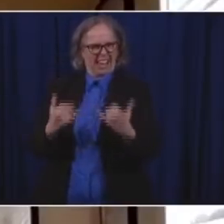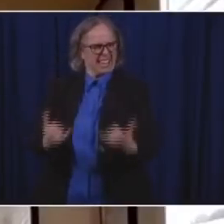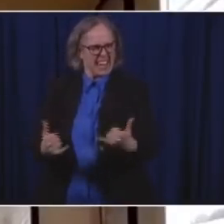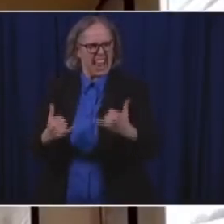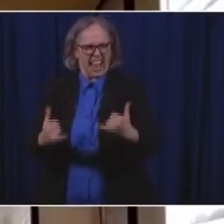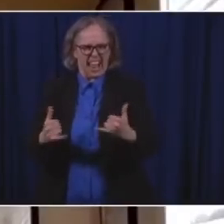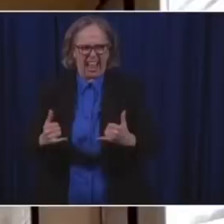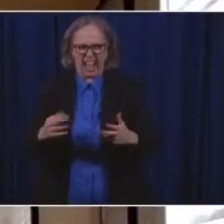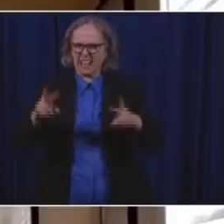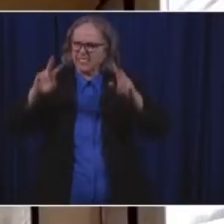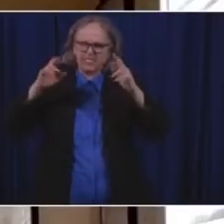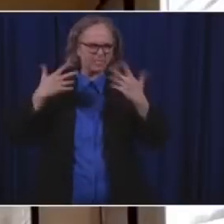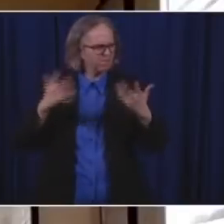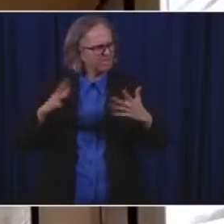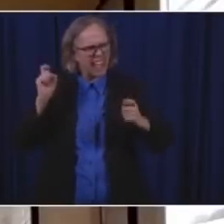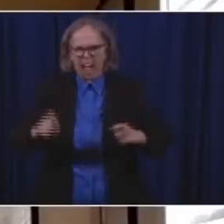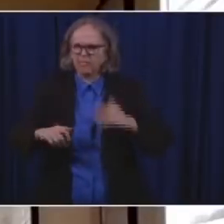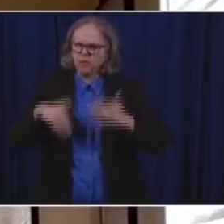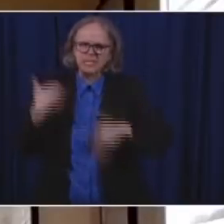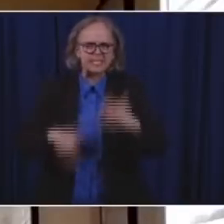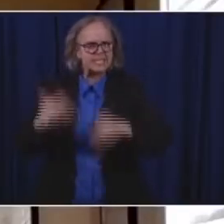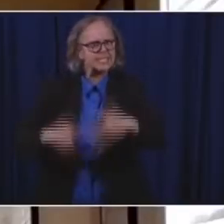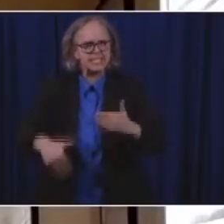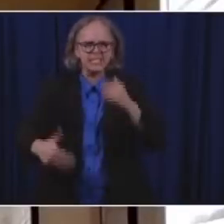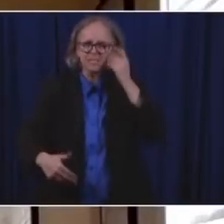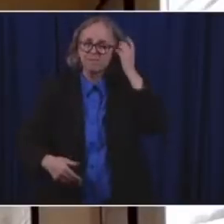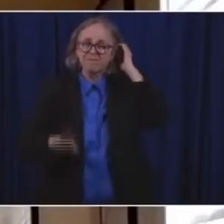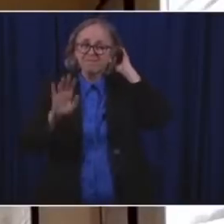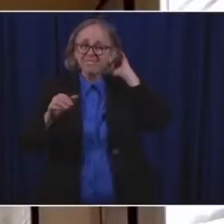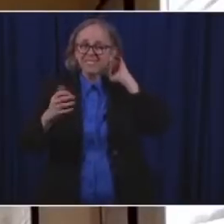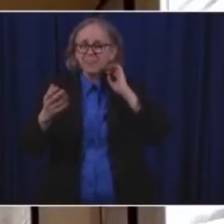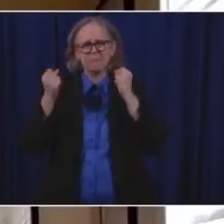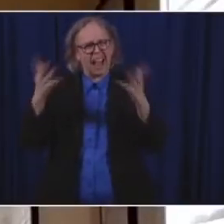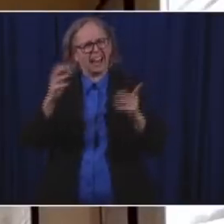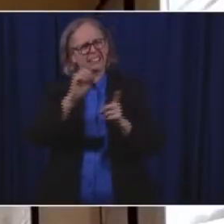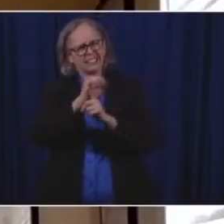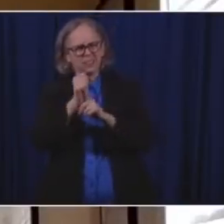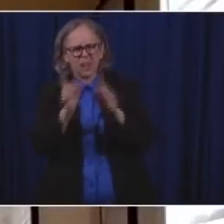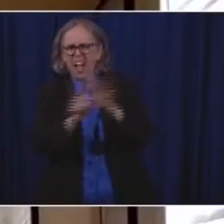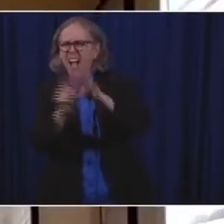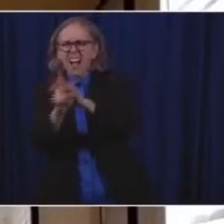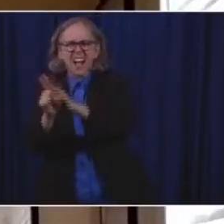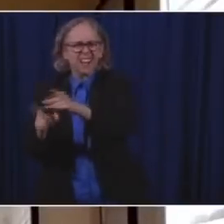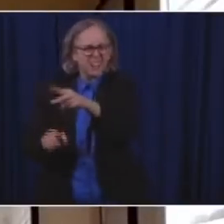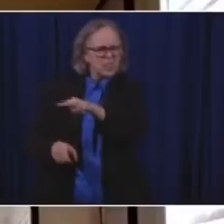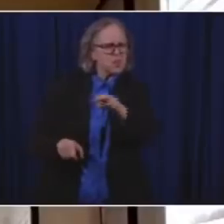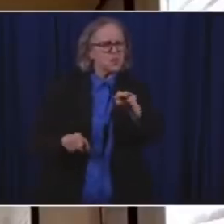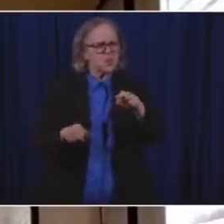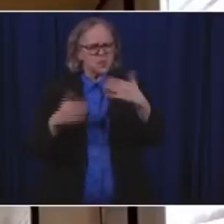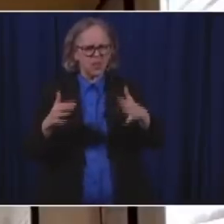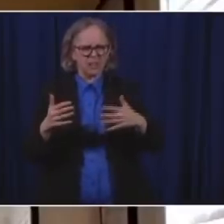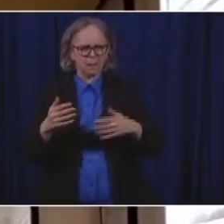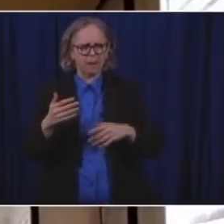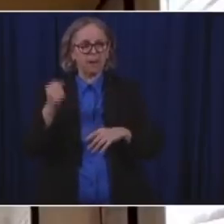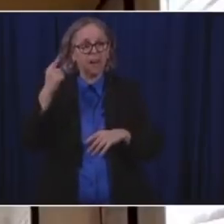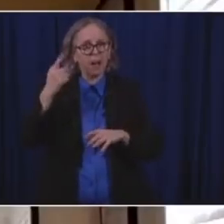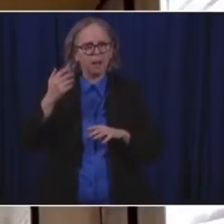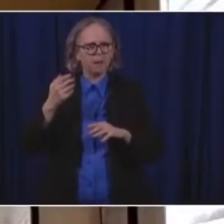way. And I think in many circumstances before people really thought it could. So this